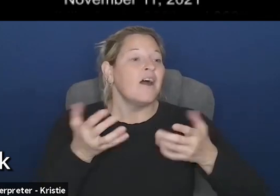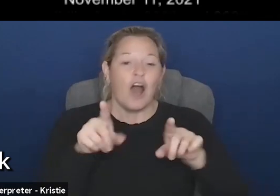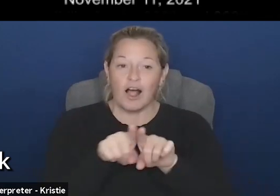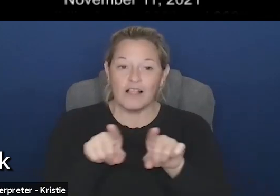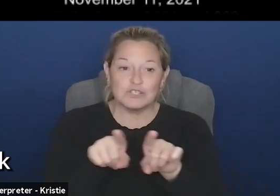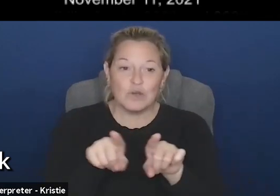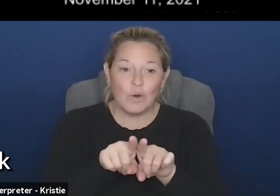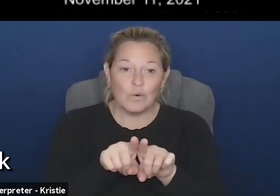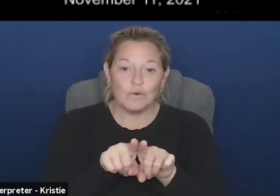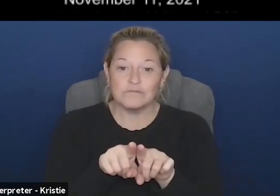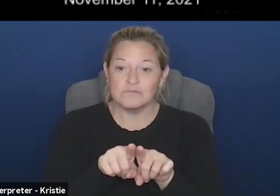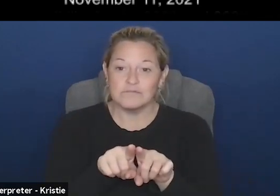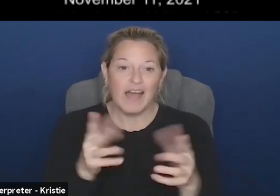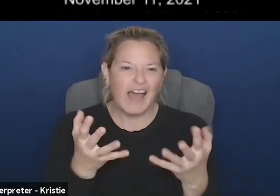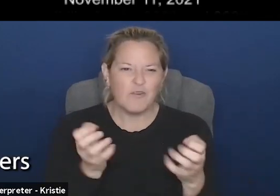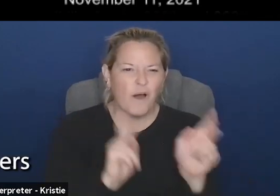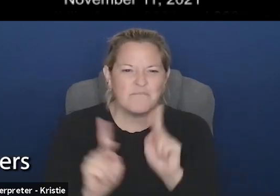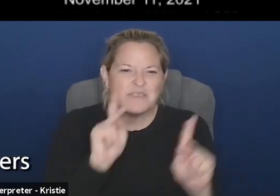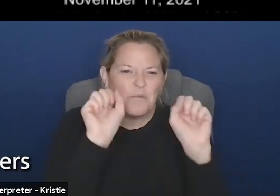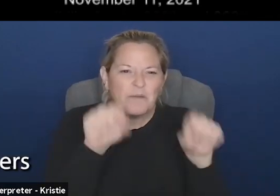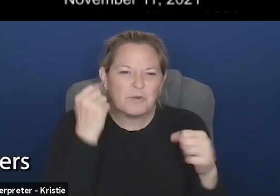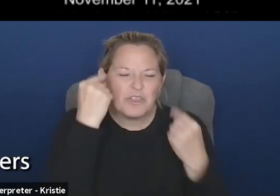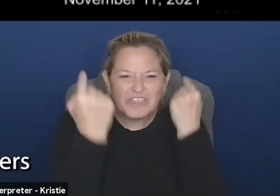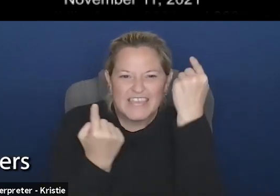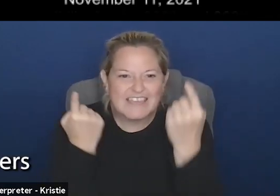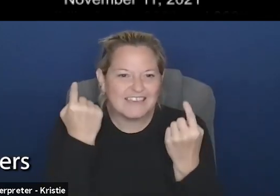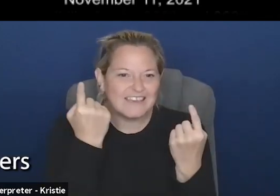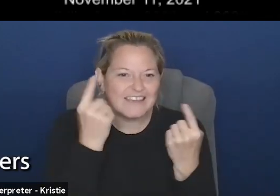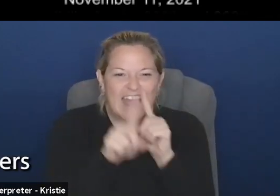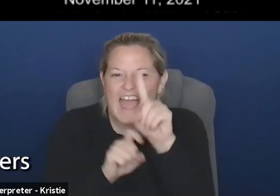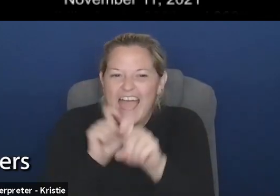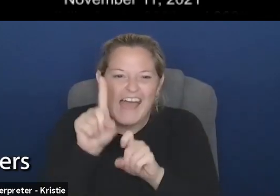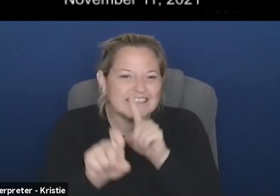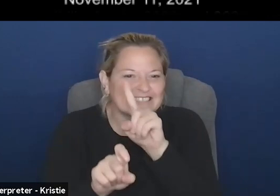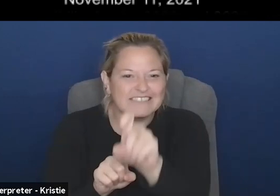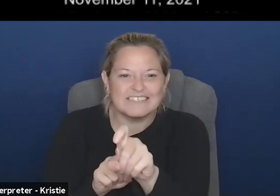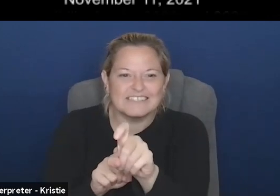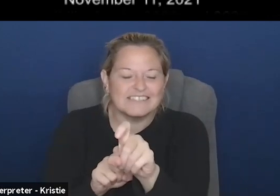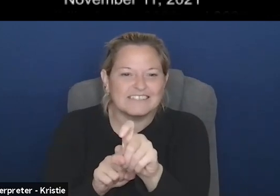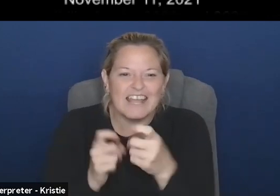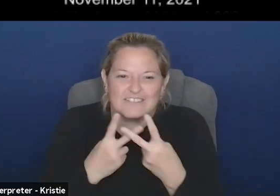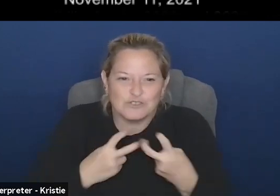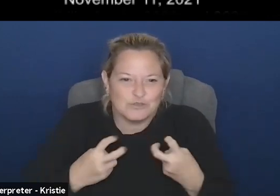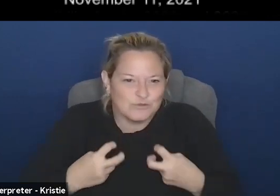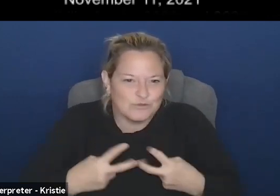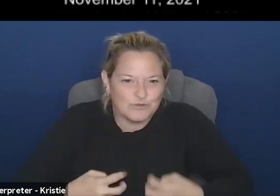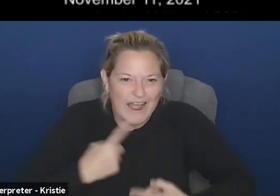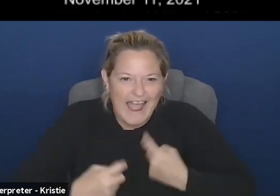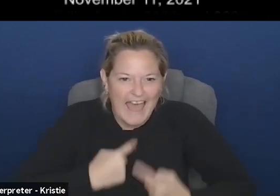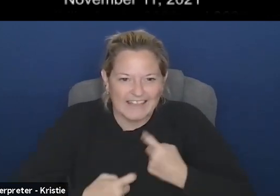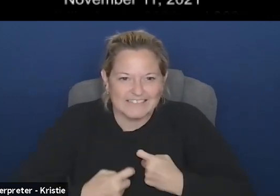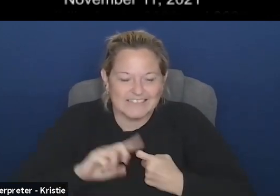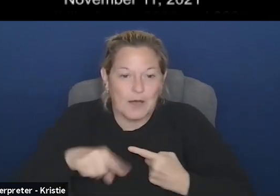which help people think and ask questions of themselves and others about accessibility and